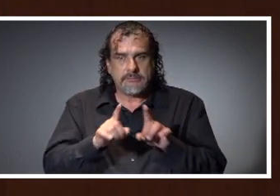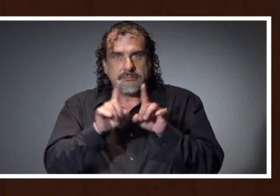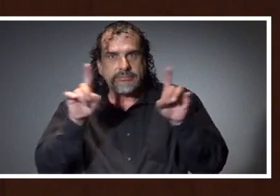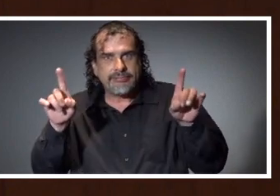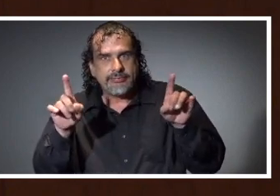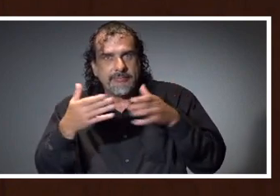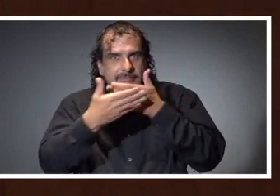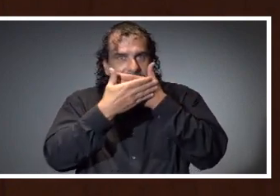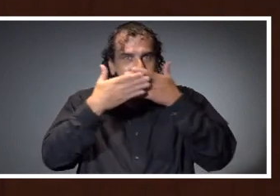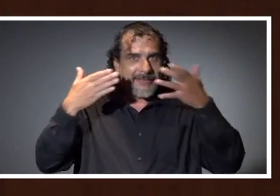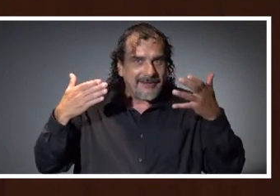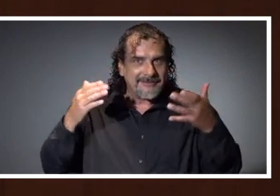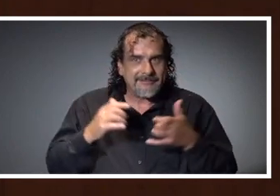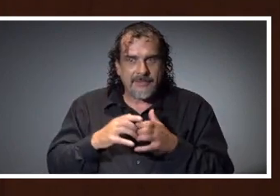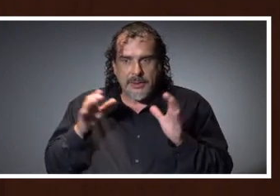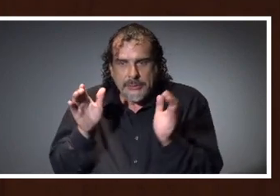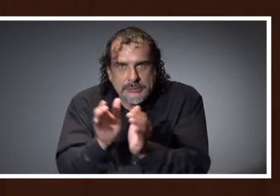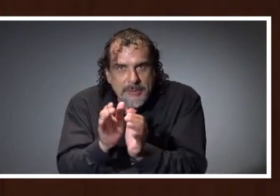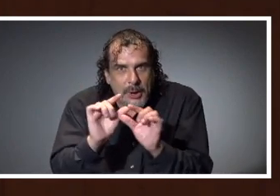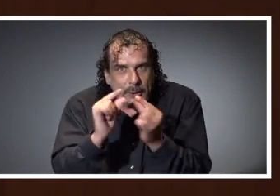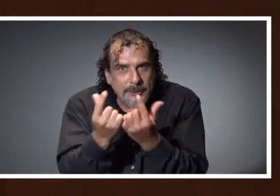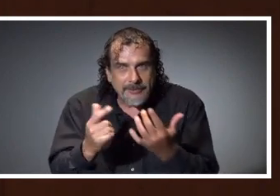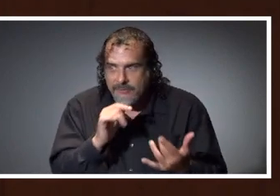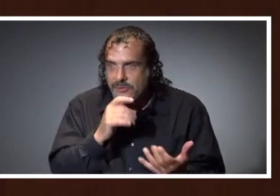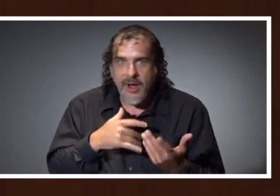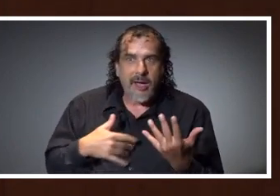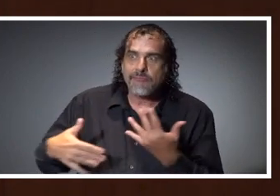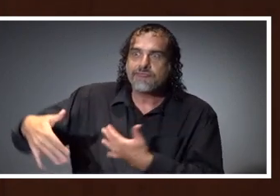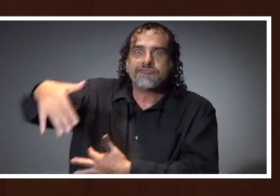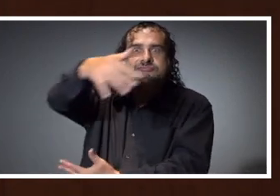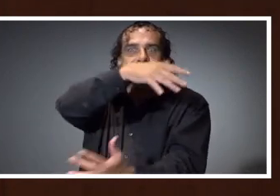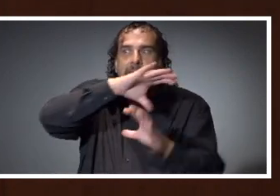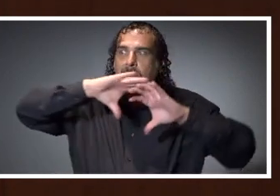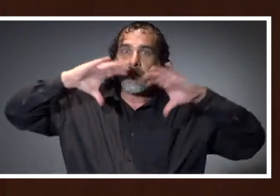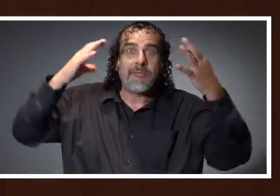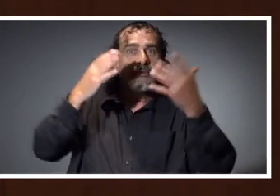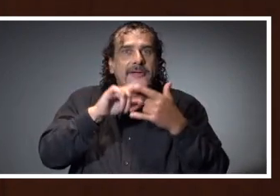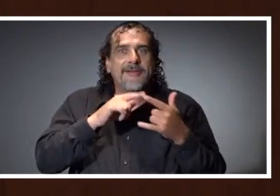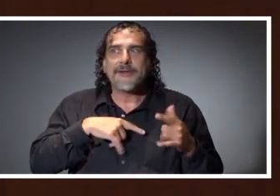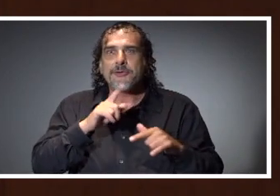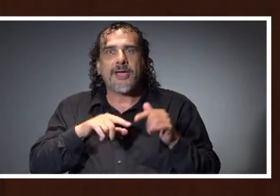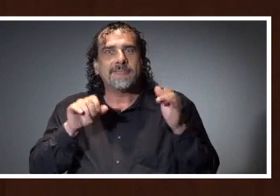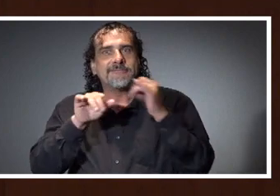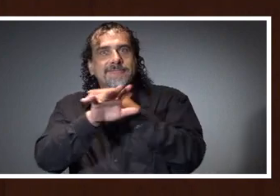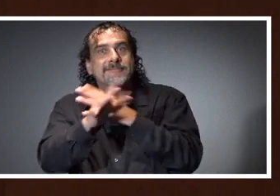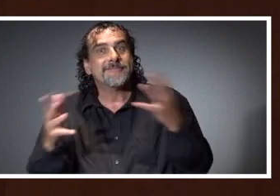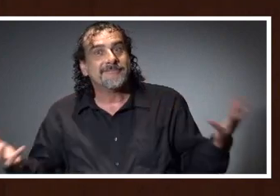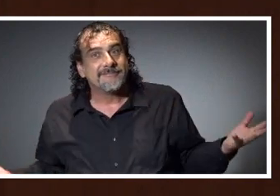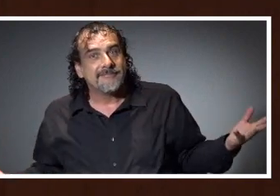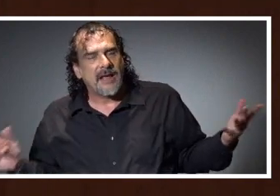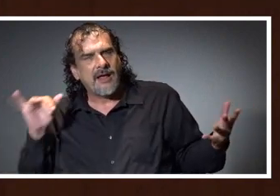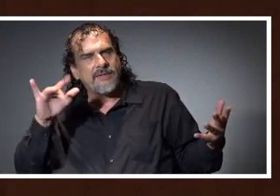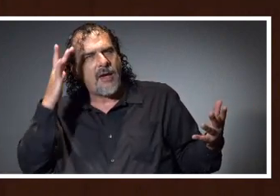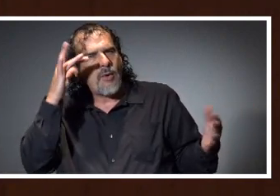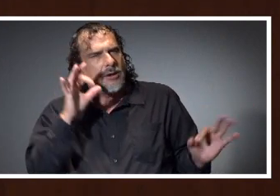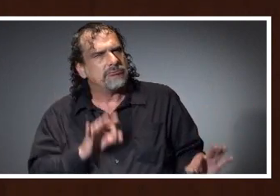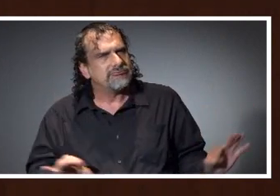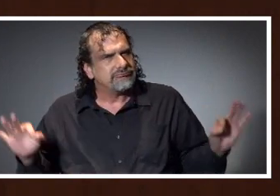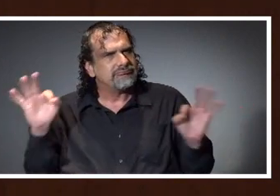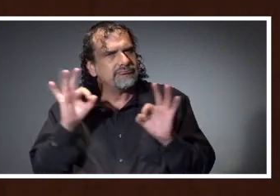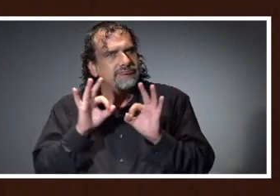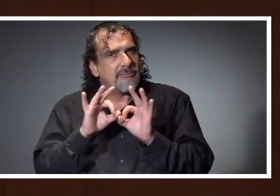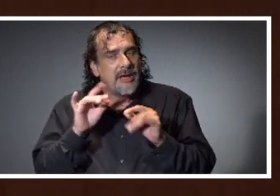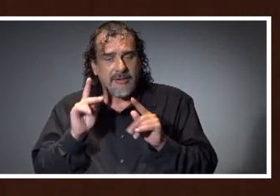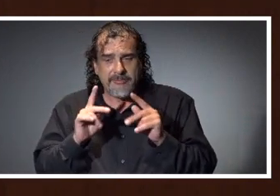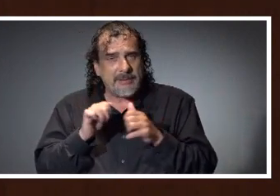masks. It's small groups. If you're not around a lot of people, you can't spread it to a lot of people. So that's one of the reasons why it's so important. So if we can just keep the gas